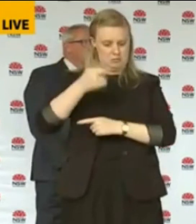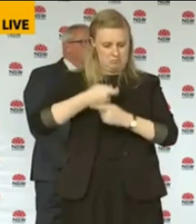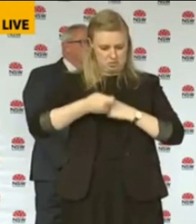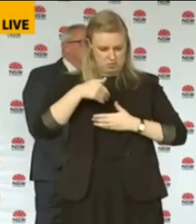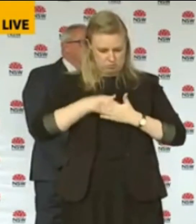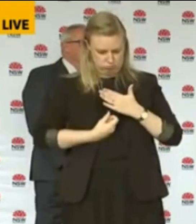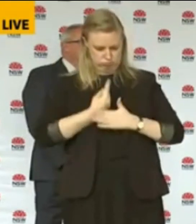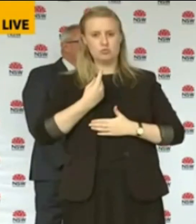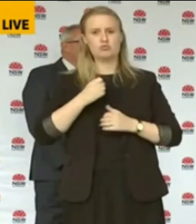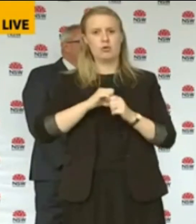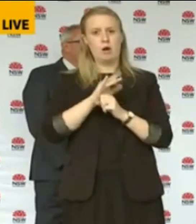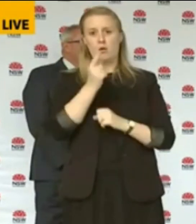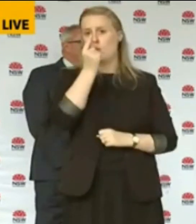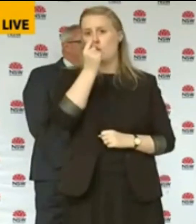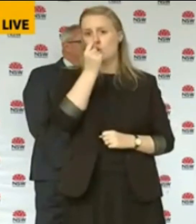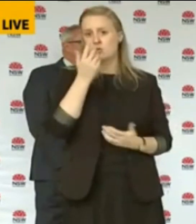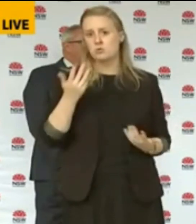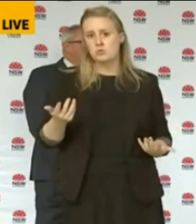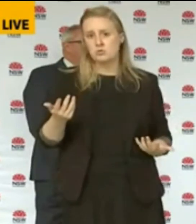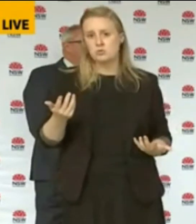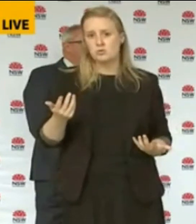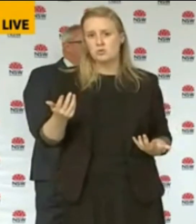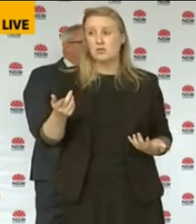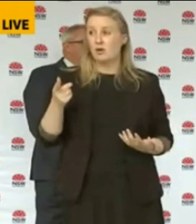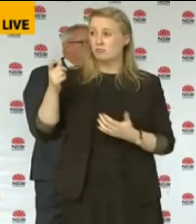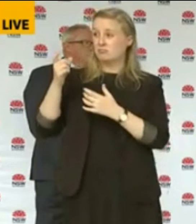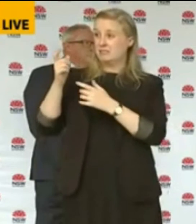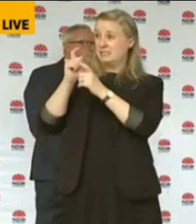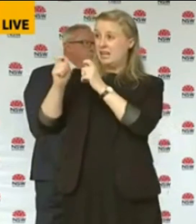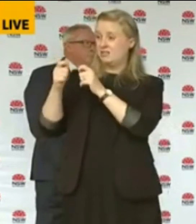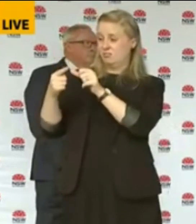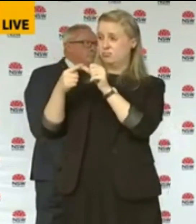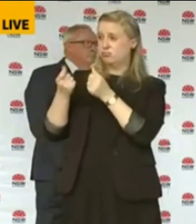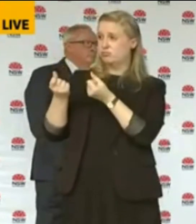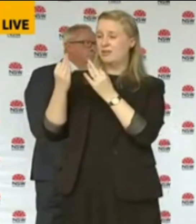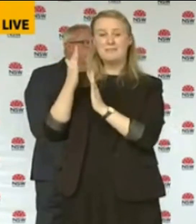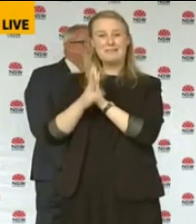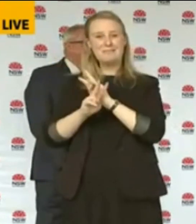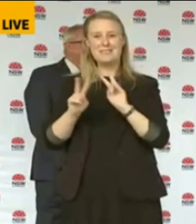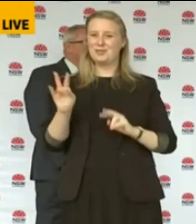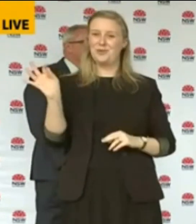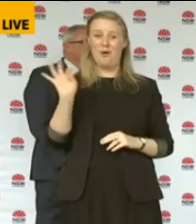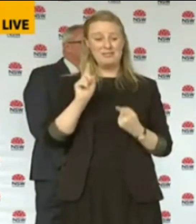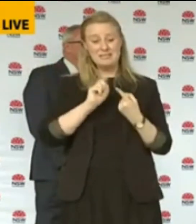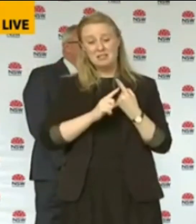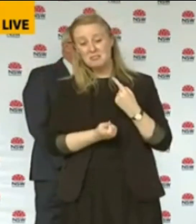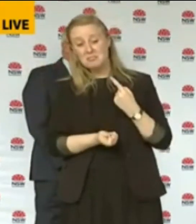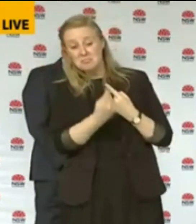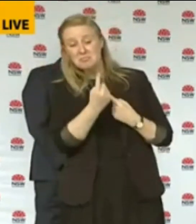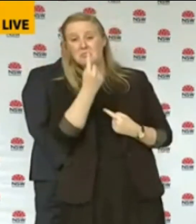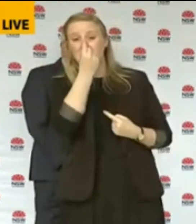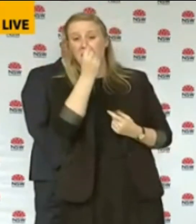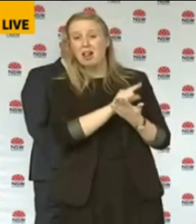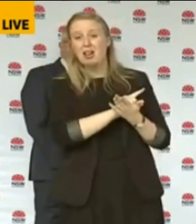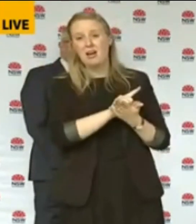single action can make it totally safe, and that's why we have the quarantine protection for the full 14 days, irrespective of what people might